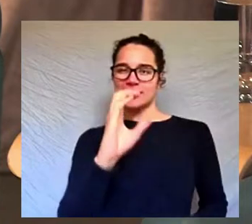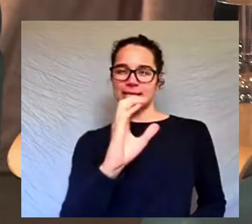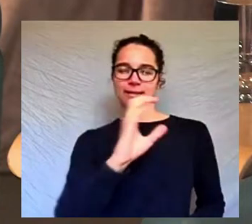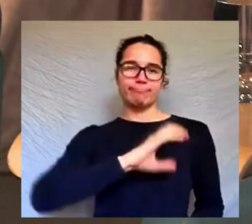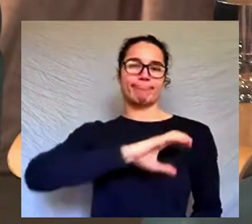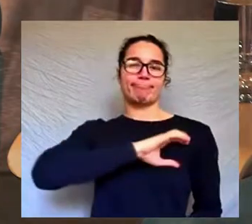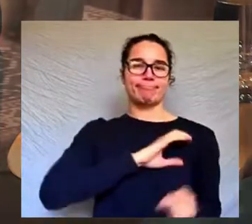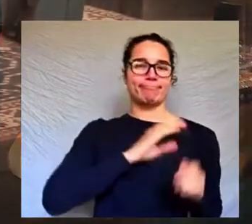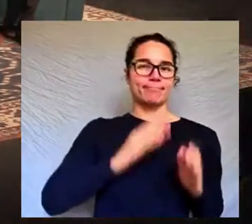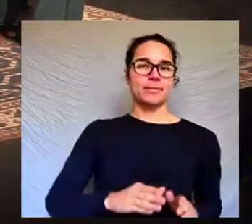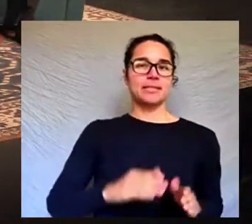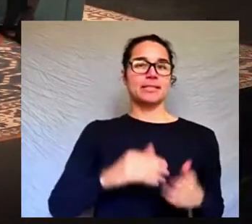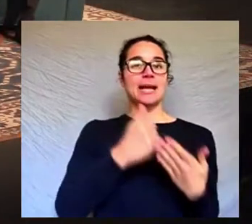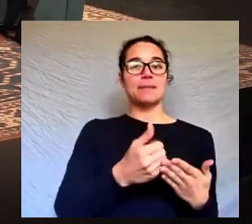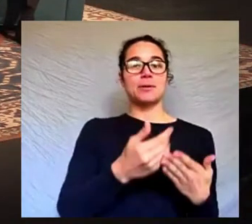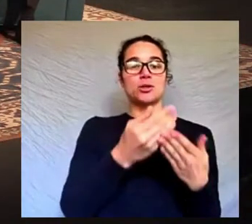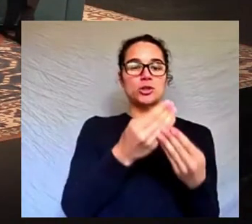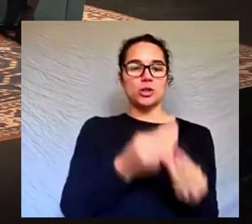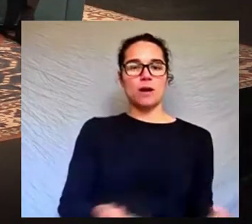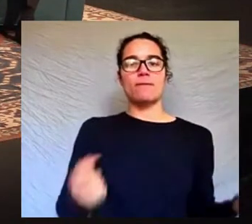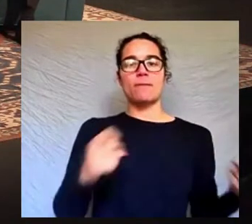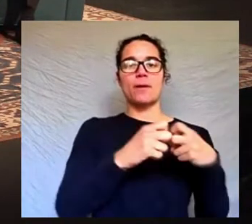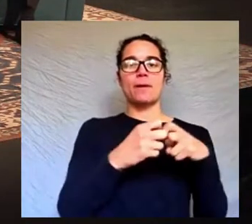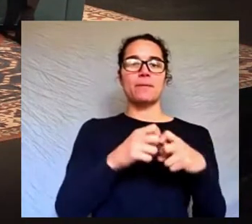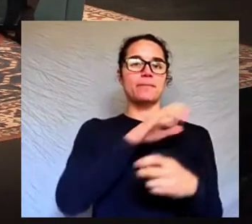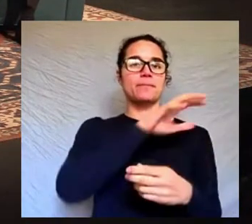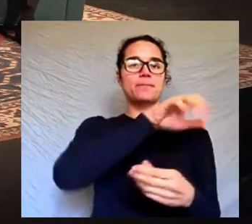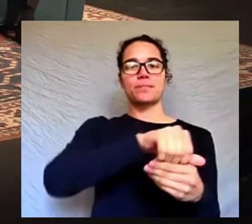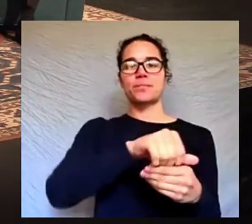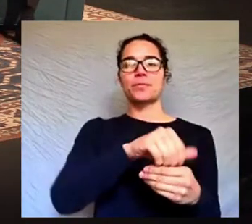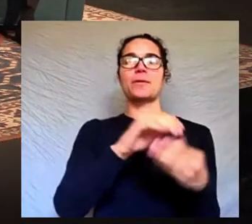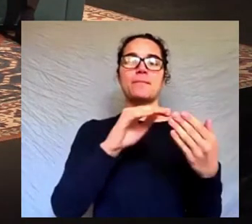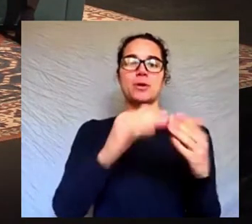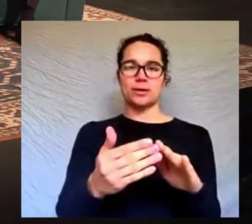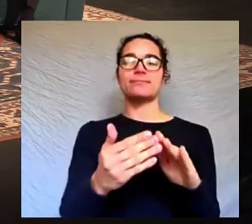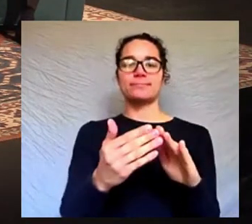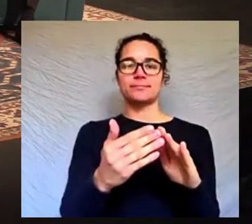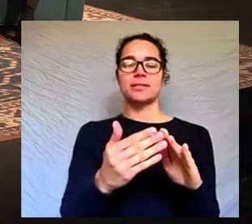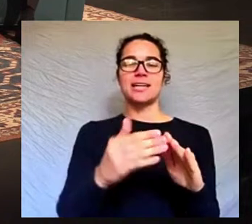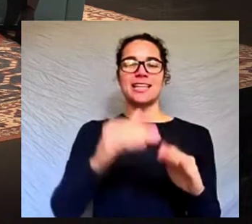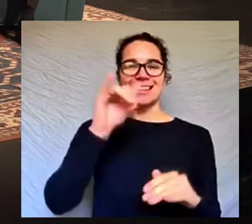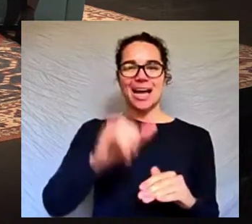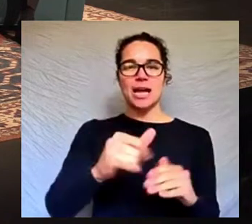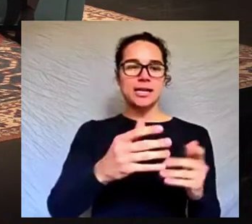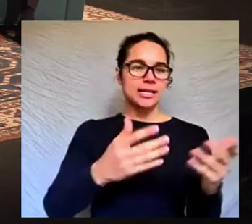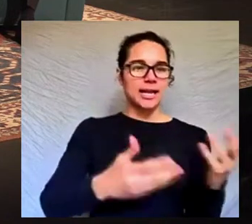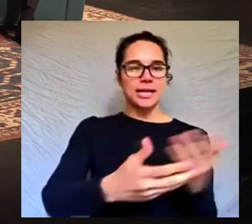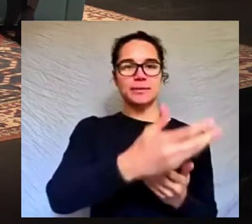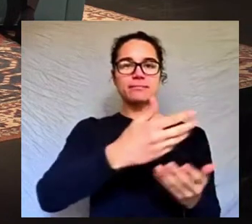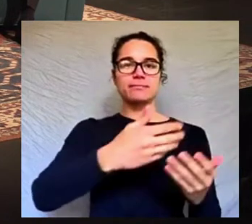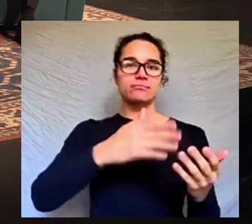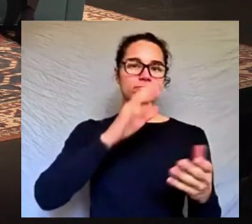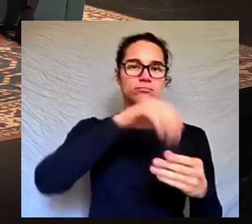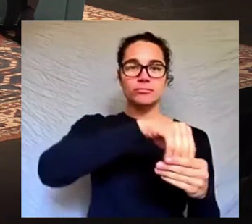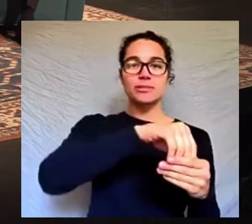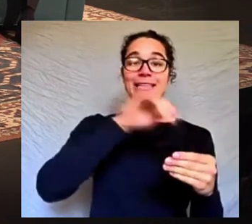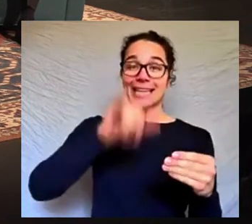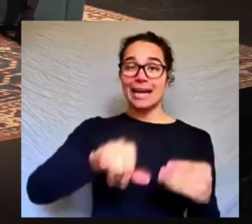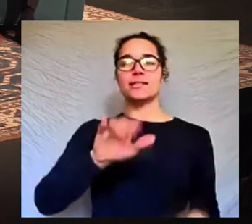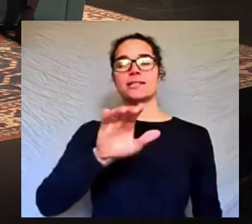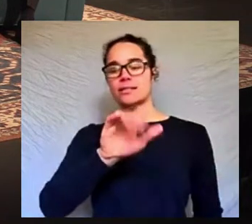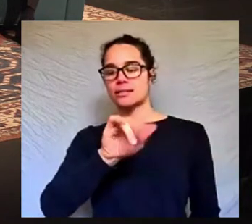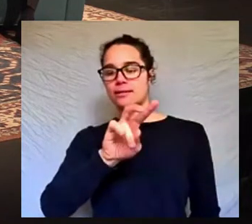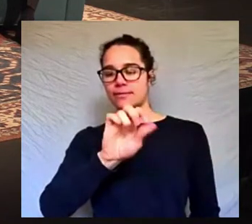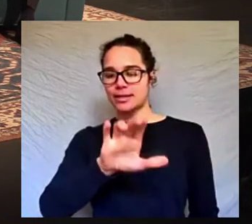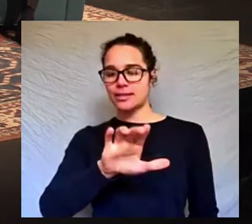a problem that the community has. And that kind of engagement is what I call civic engagement.